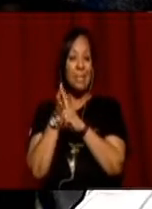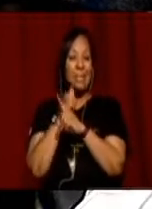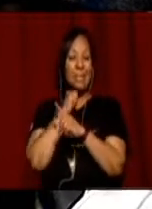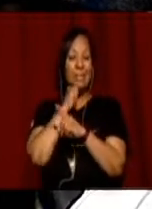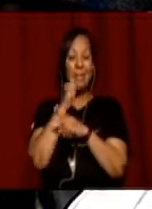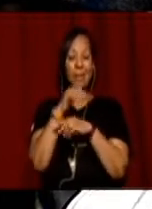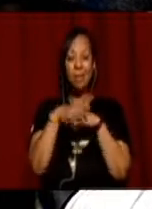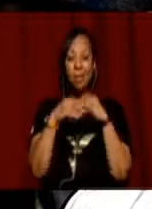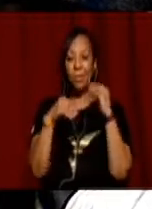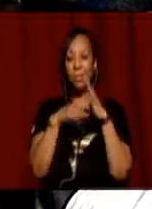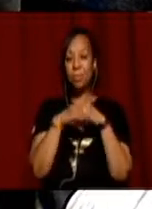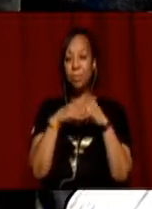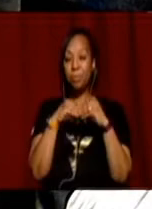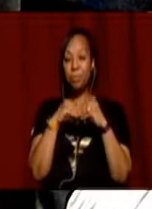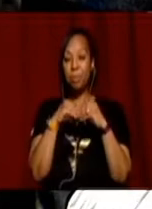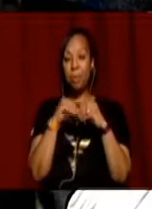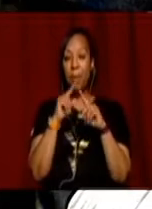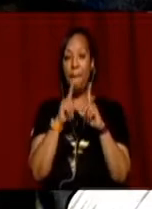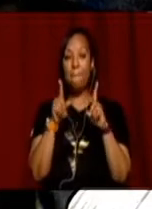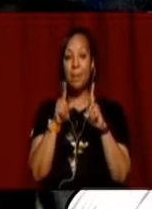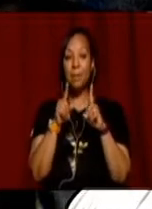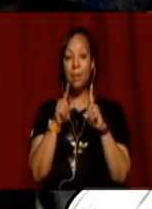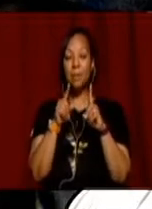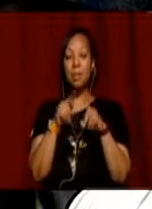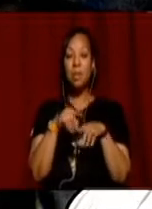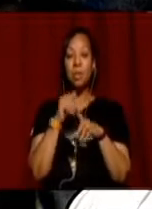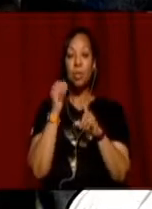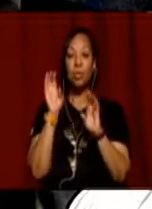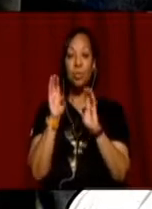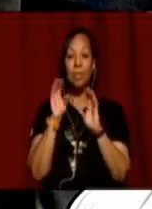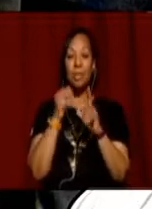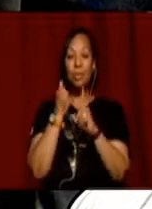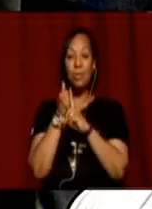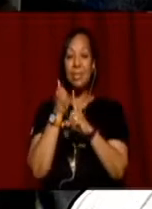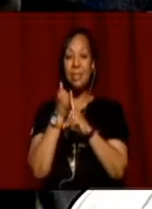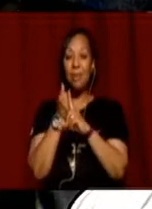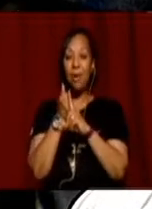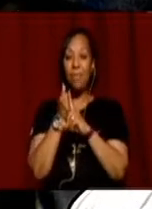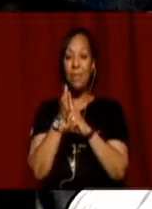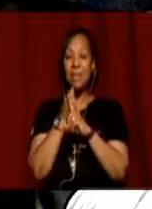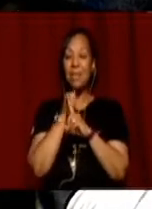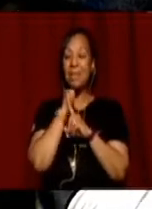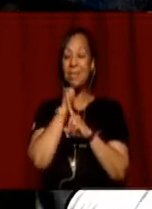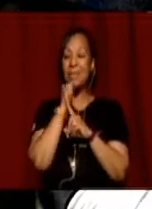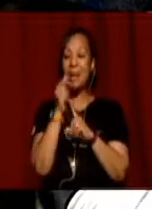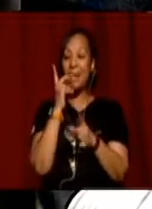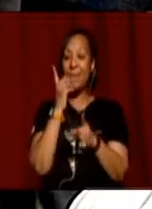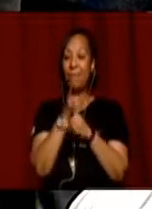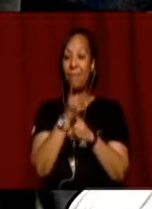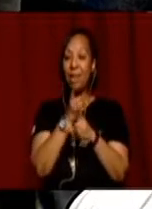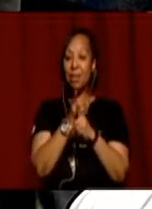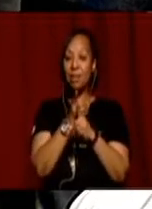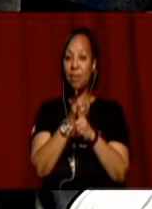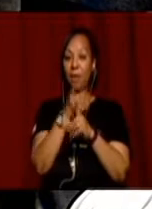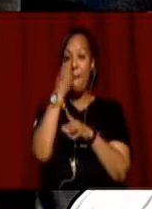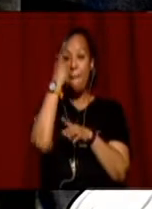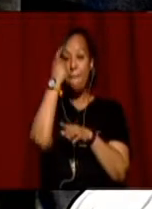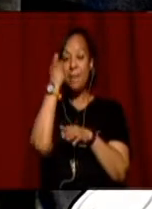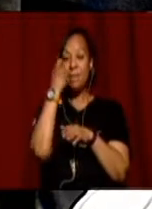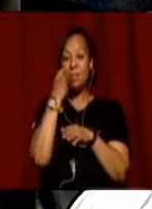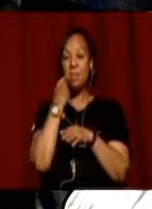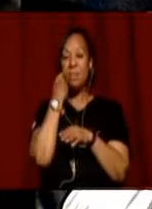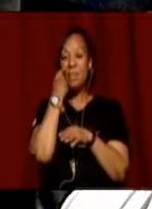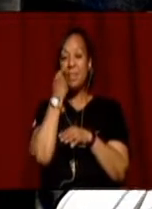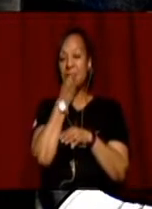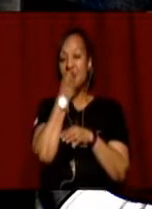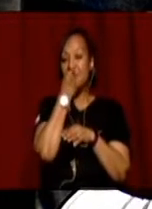start with, but self-administering is not effective because you have to get into the sinus